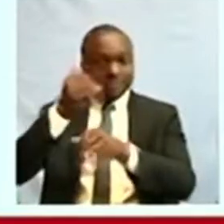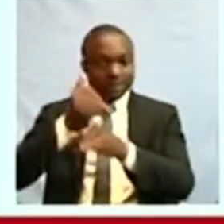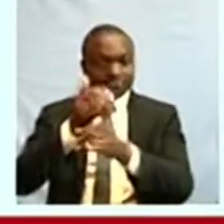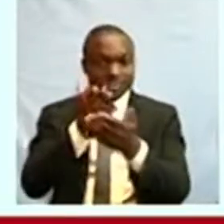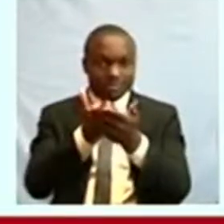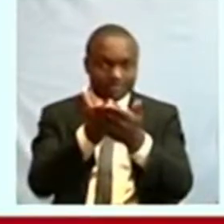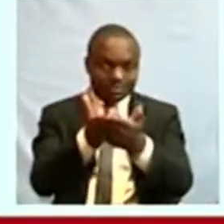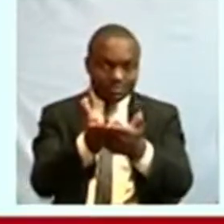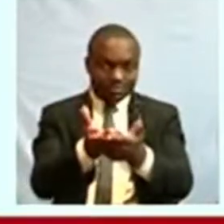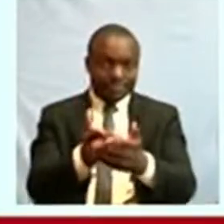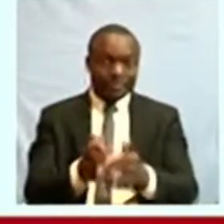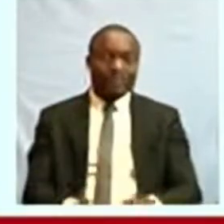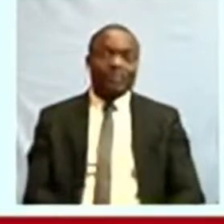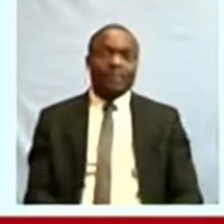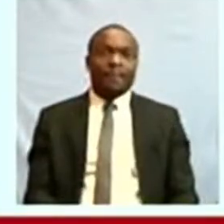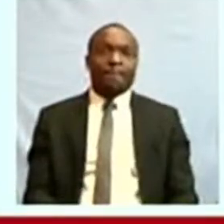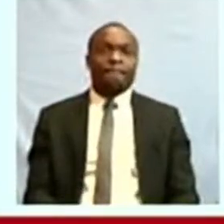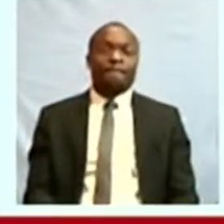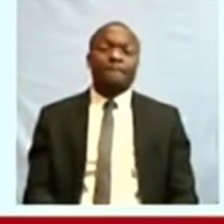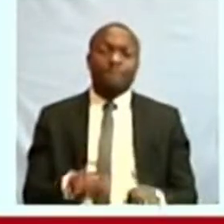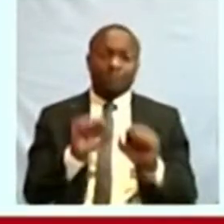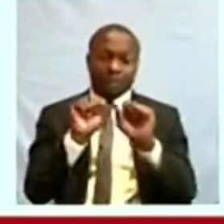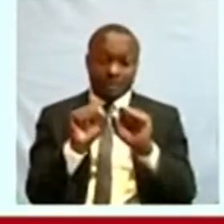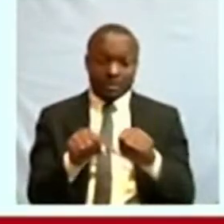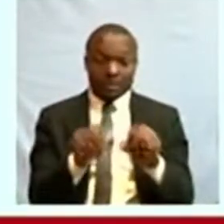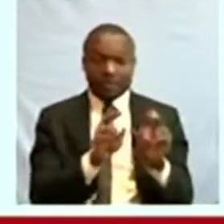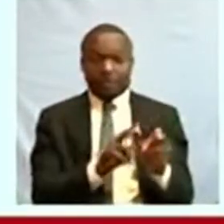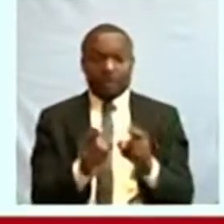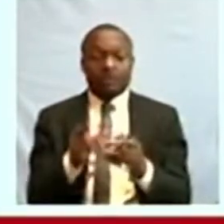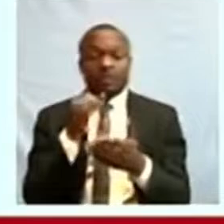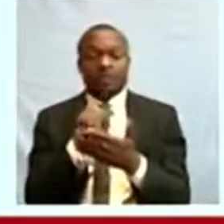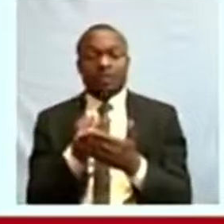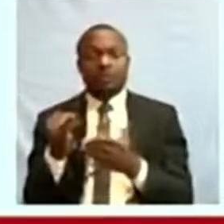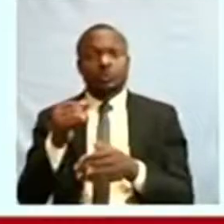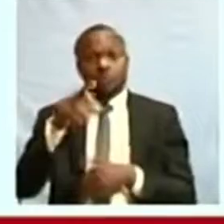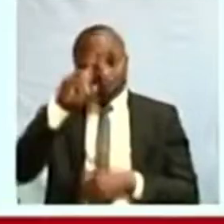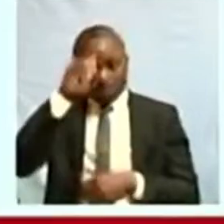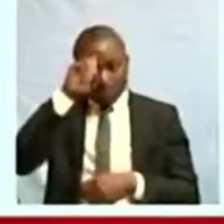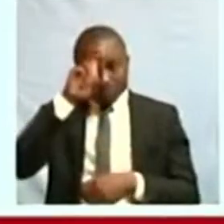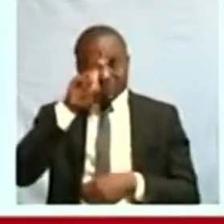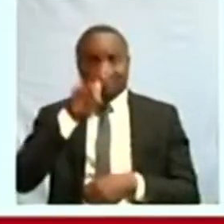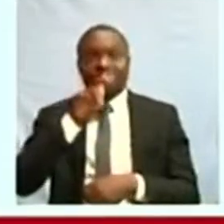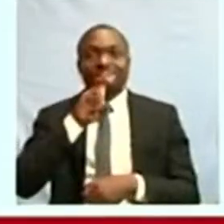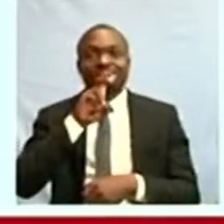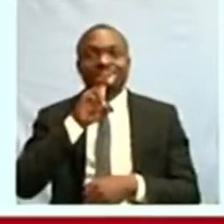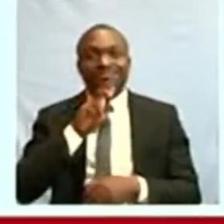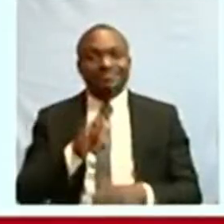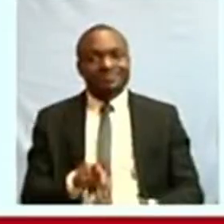submit. Maybe you can respond on the issue of the goats.